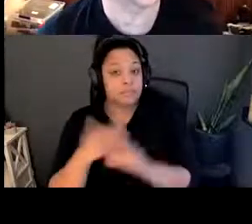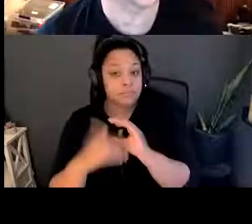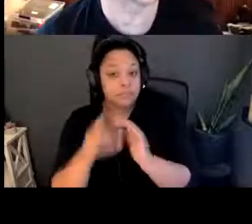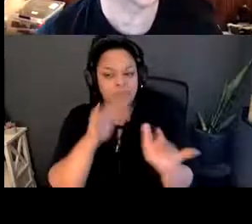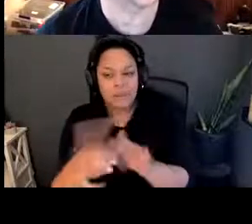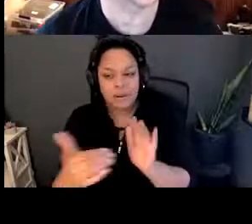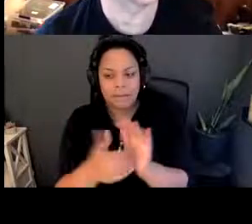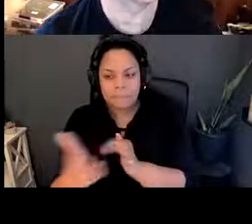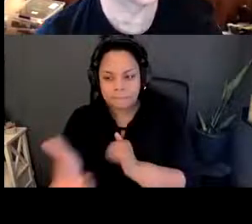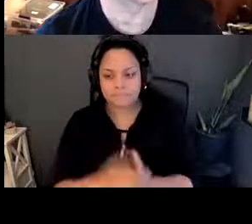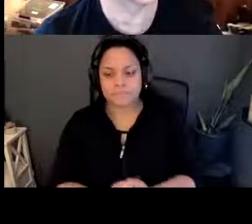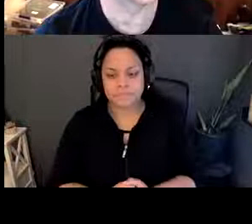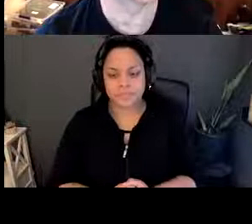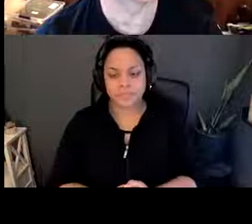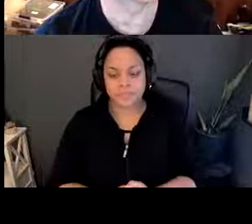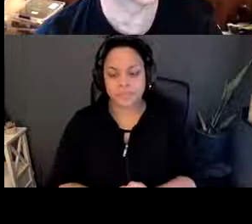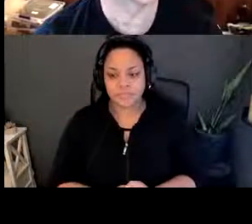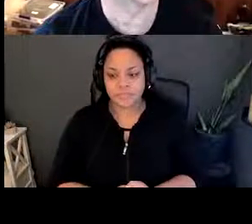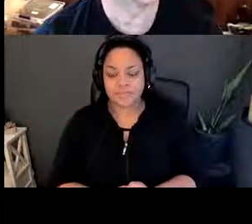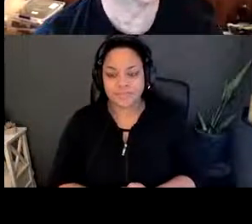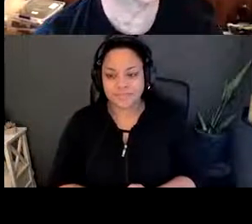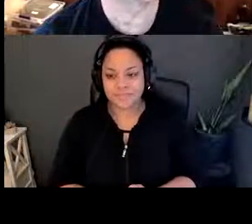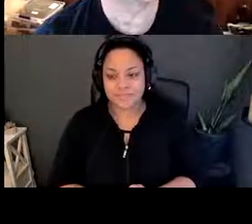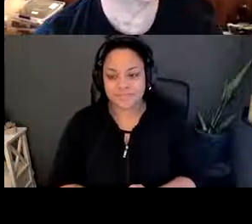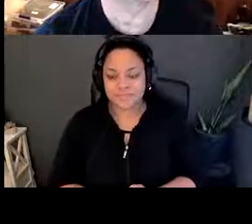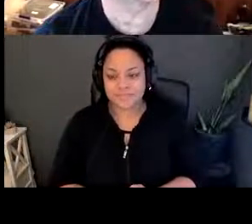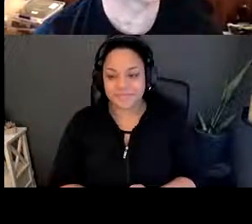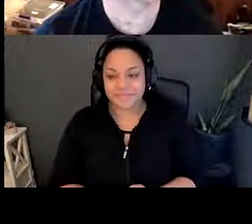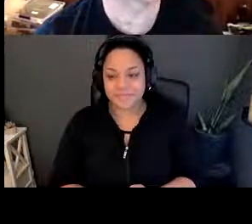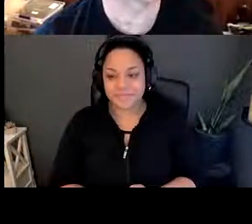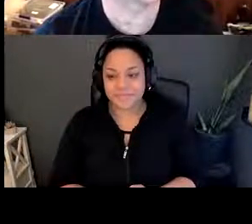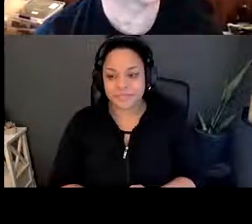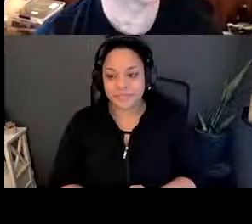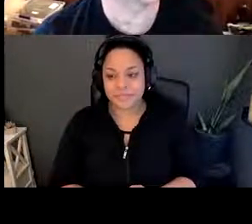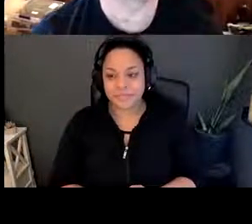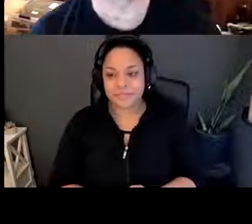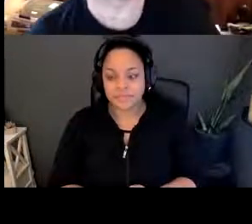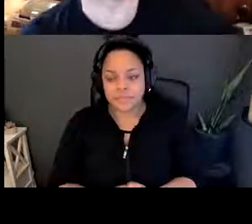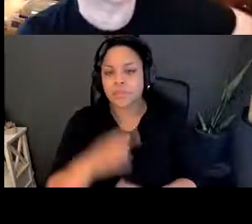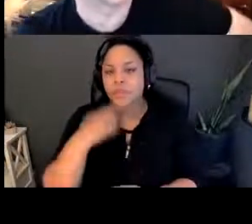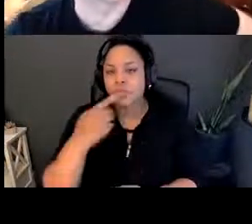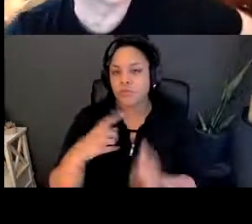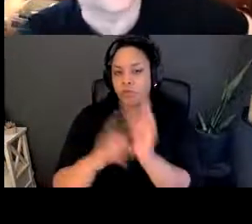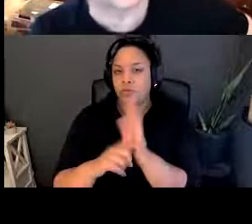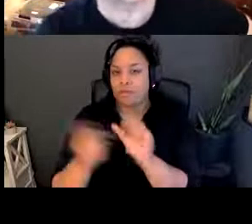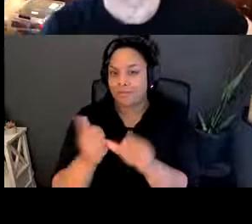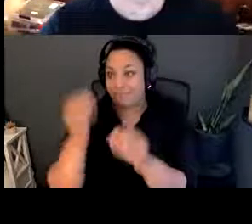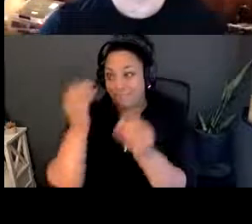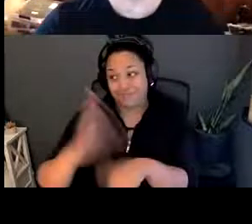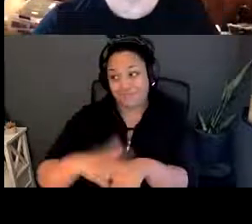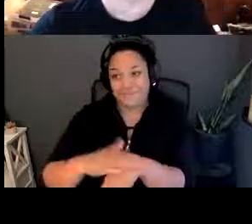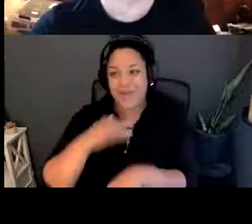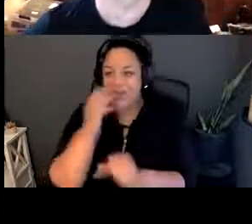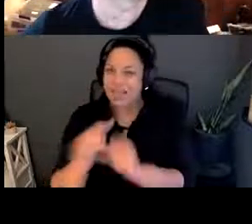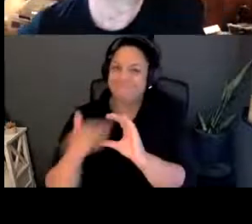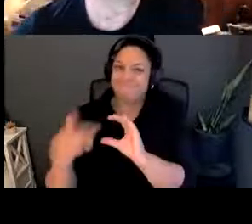here in the box, Paula, and anybody else. So I've told my research assistant to be aware that I'm going to get a gazillion emails today.